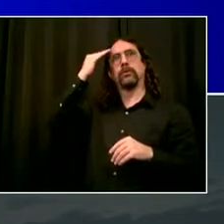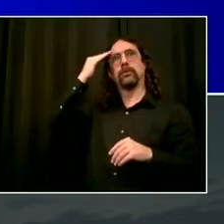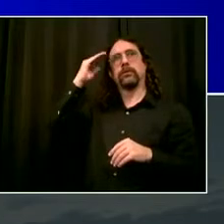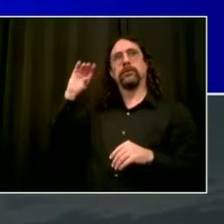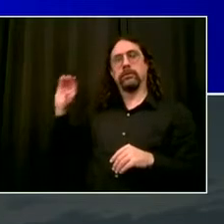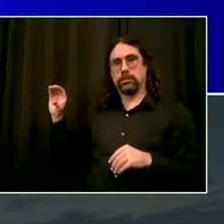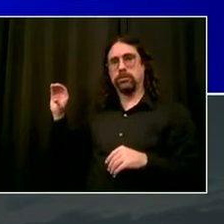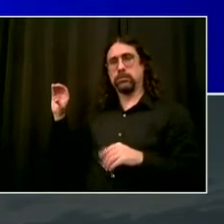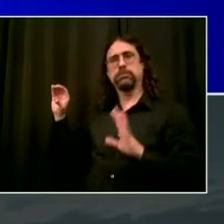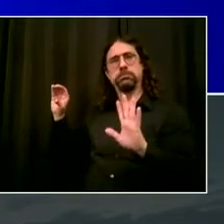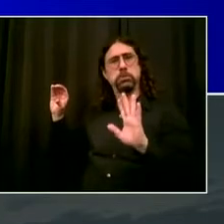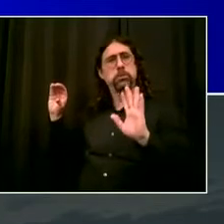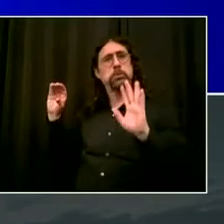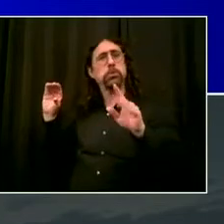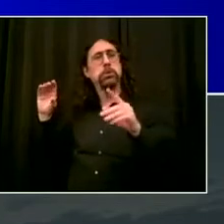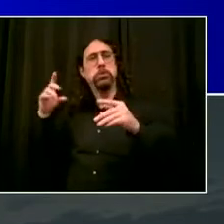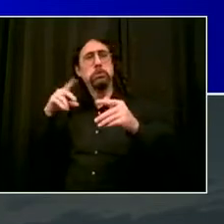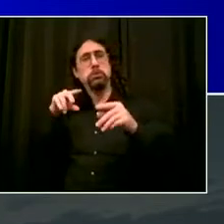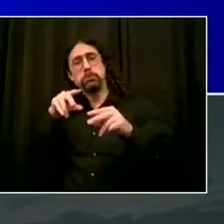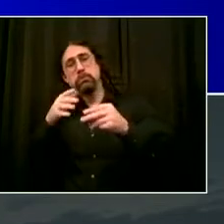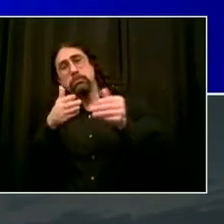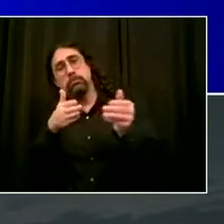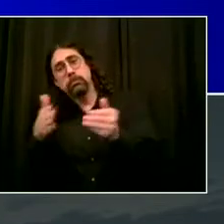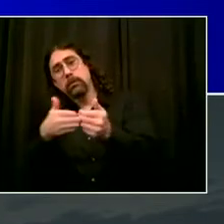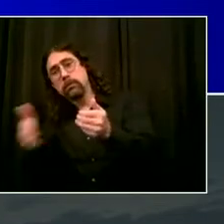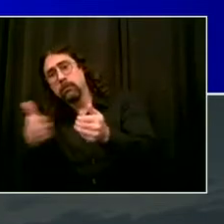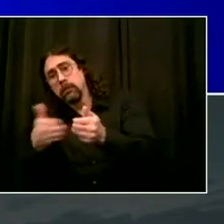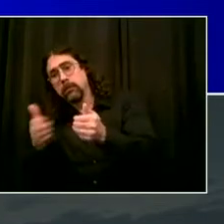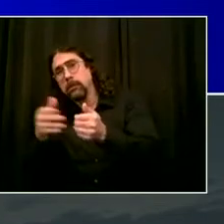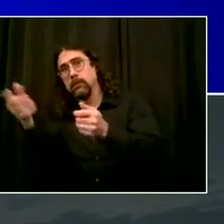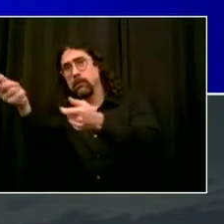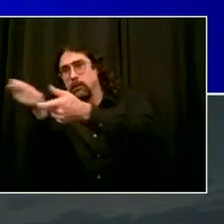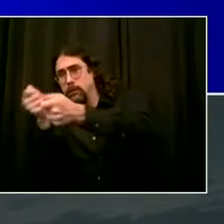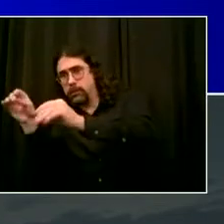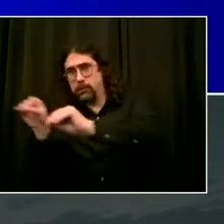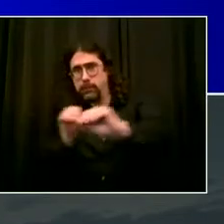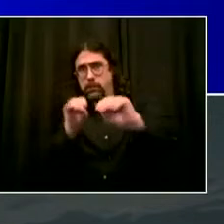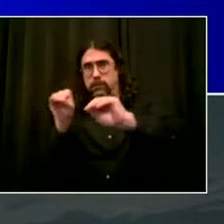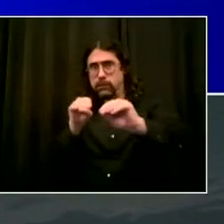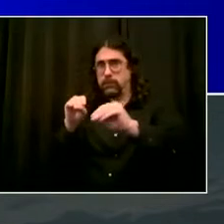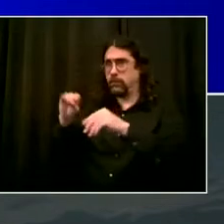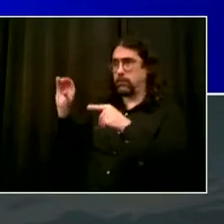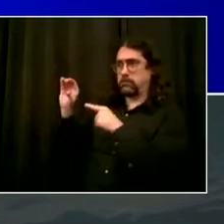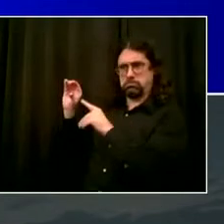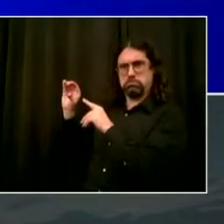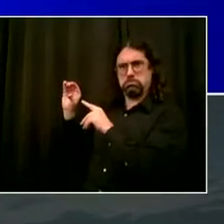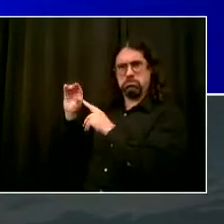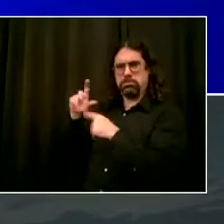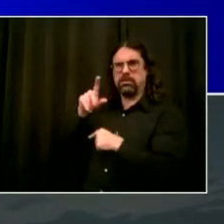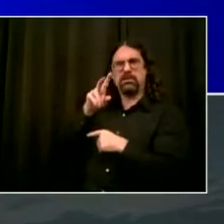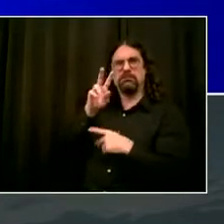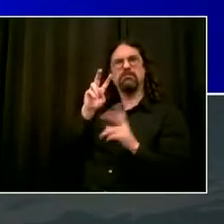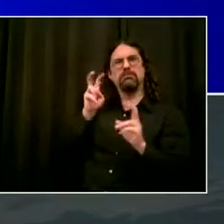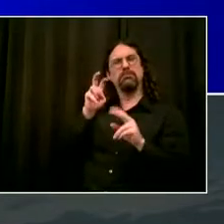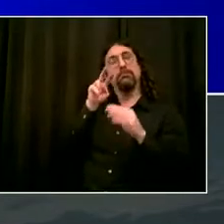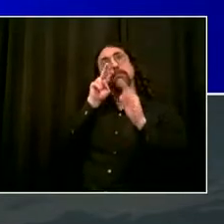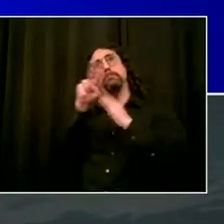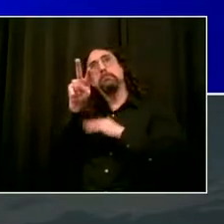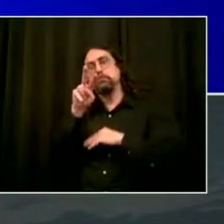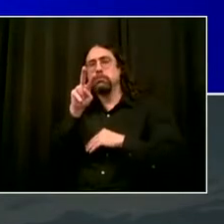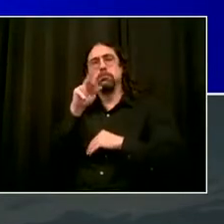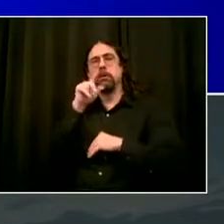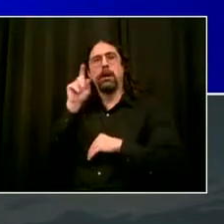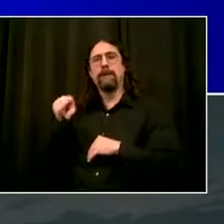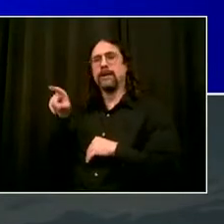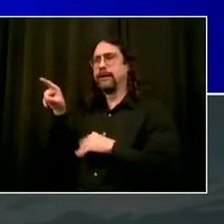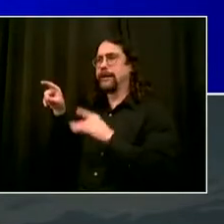least some good news there's some good news a lot of federal money came in there's some good news it really helped families keep